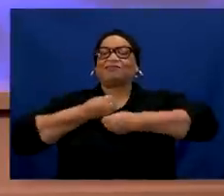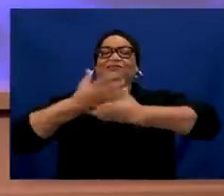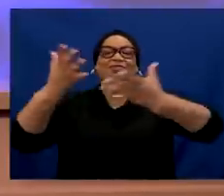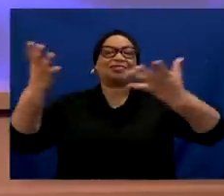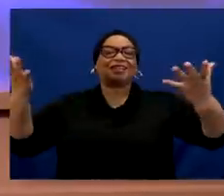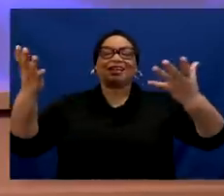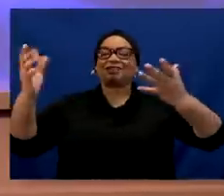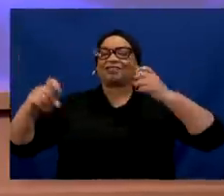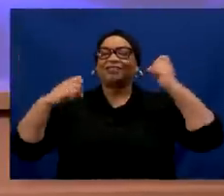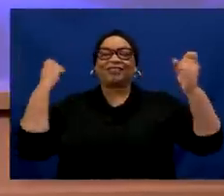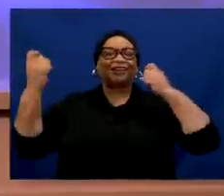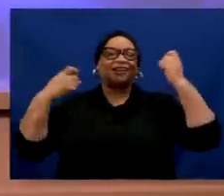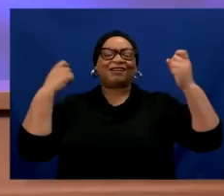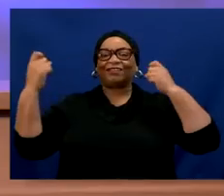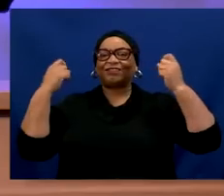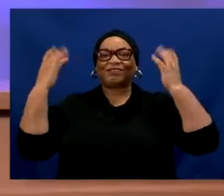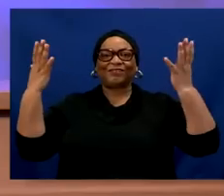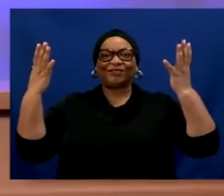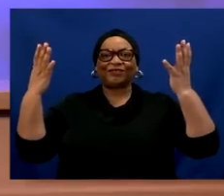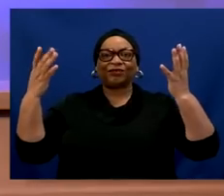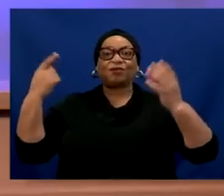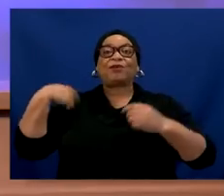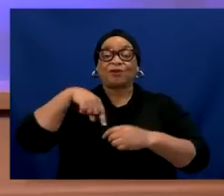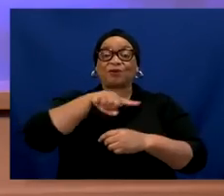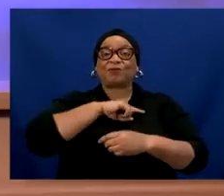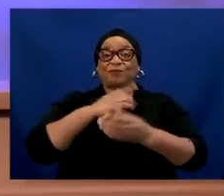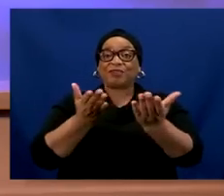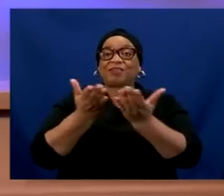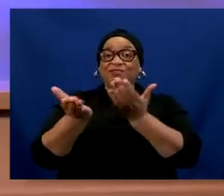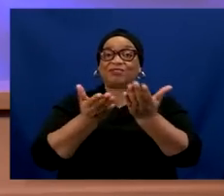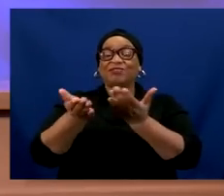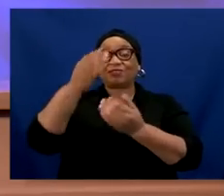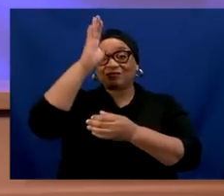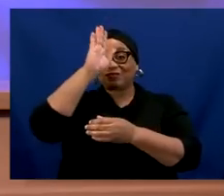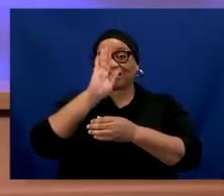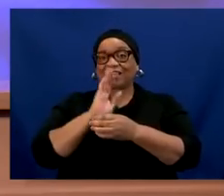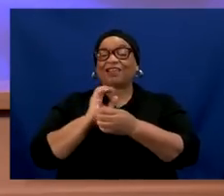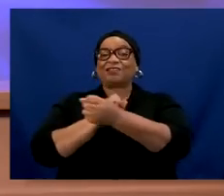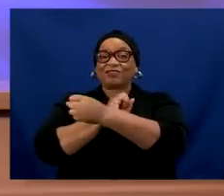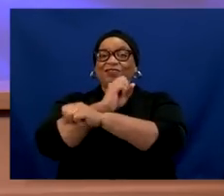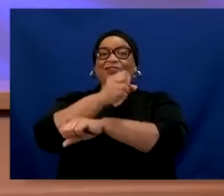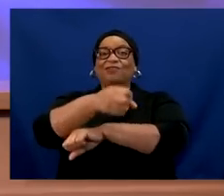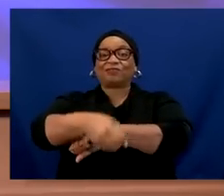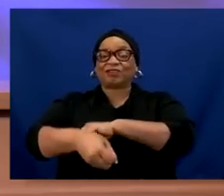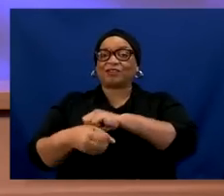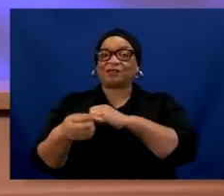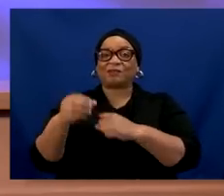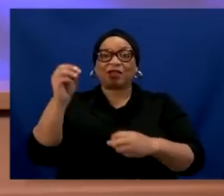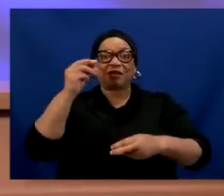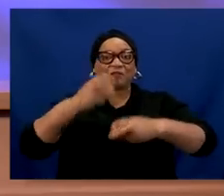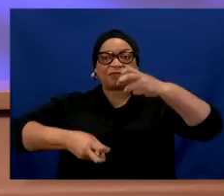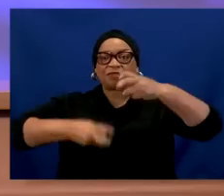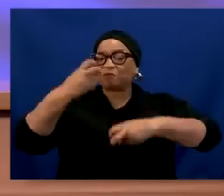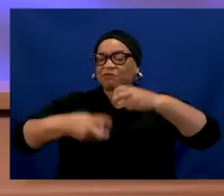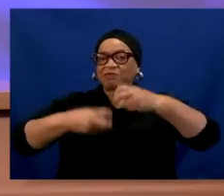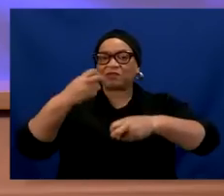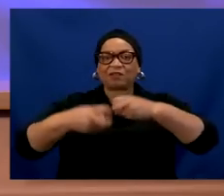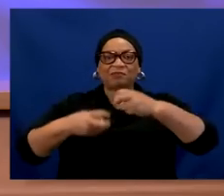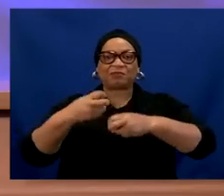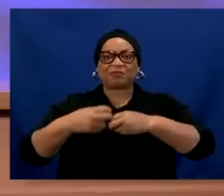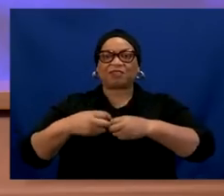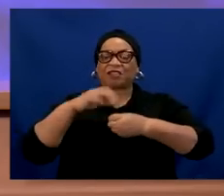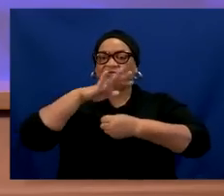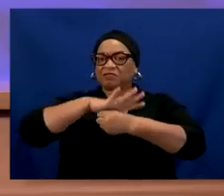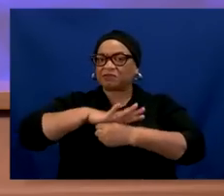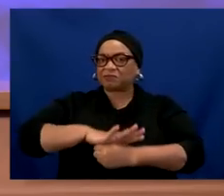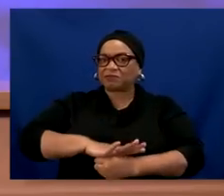we serve a God who is able to take you over your trauma and over your grief and through your depression